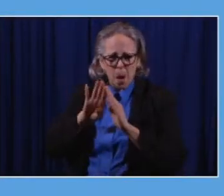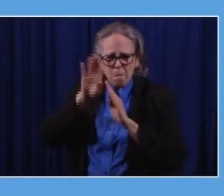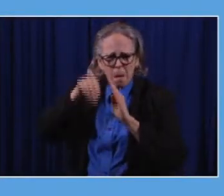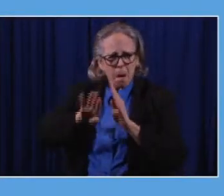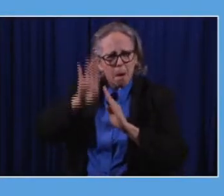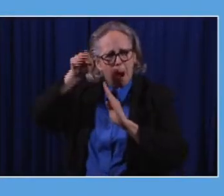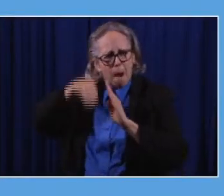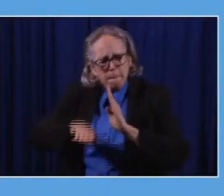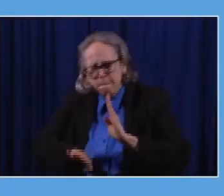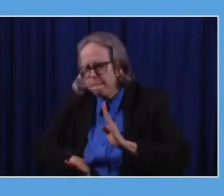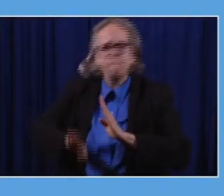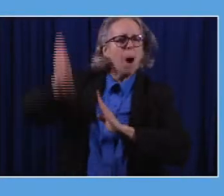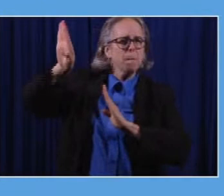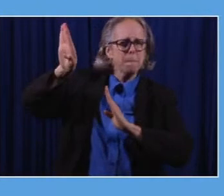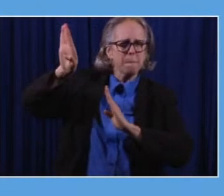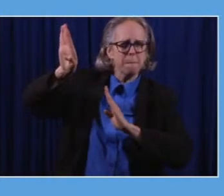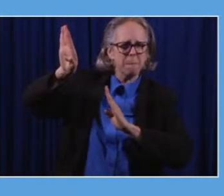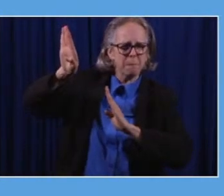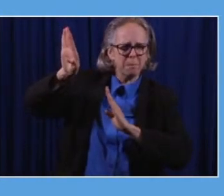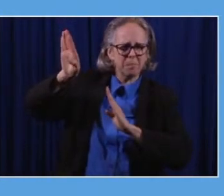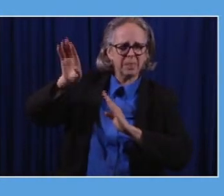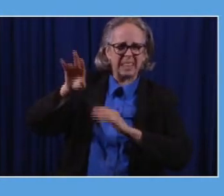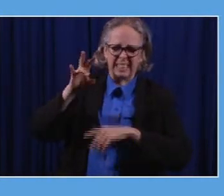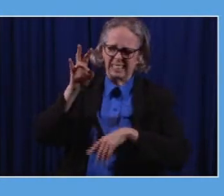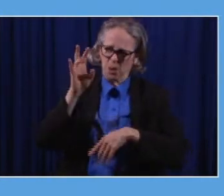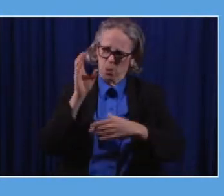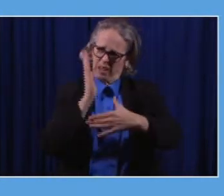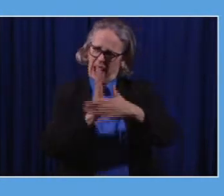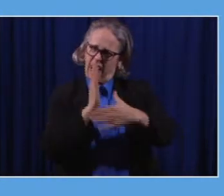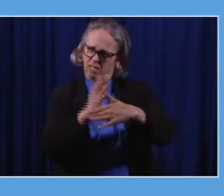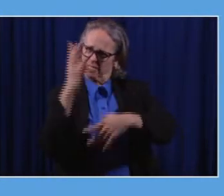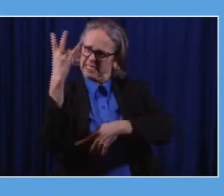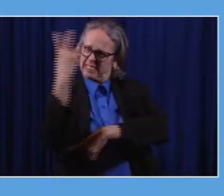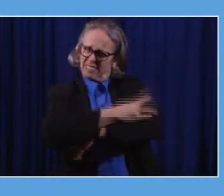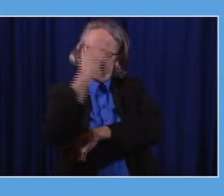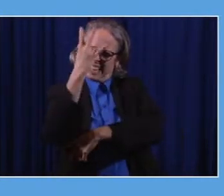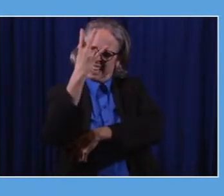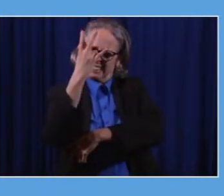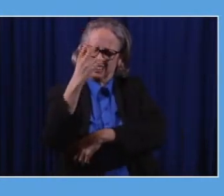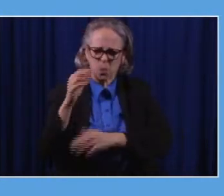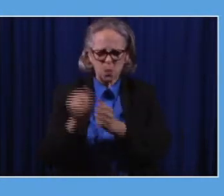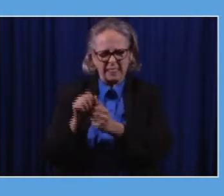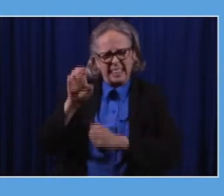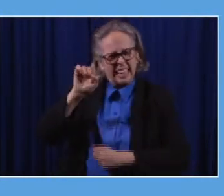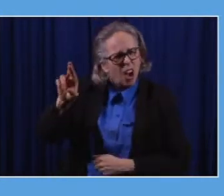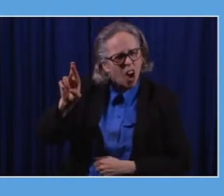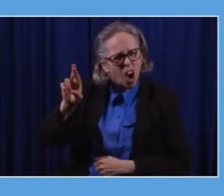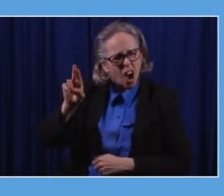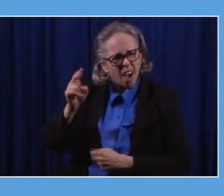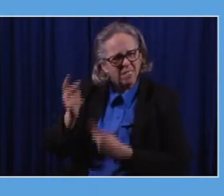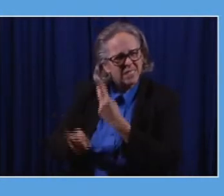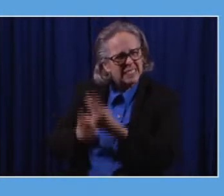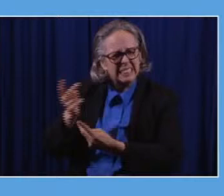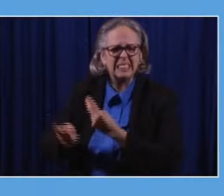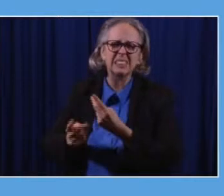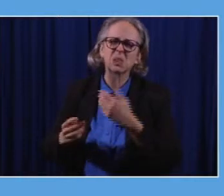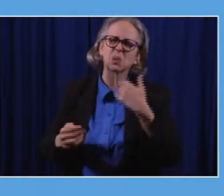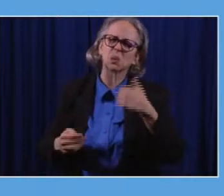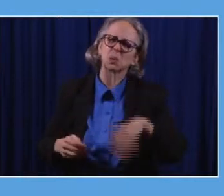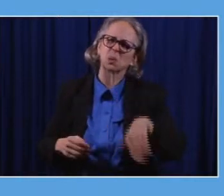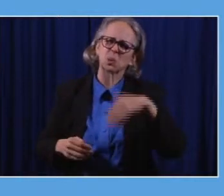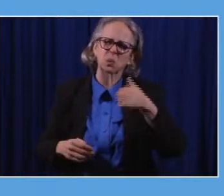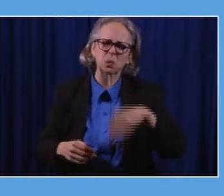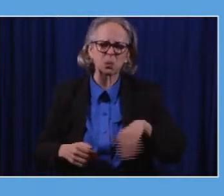Graph shows a 7-day moving average of COVID-related emergency department visits. Graph on the left shows ED visits with a diagnosis